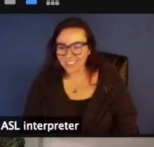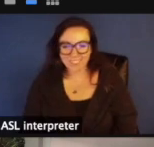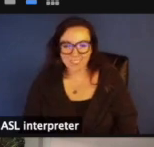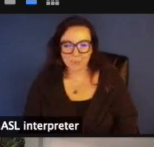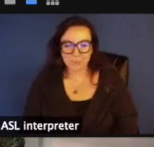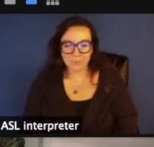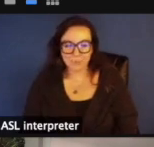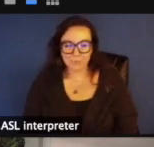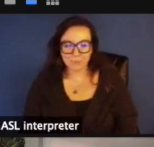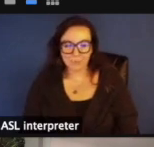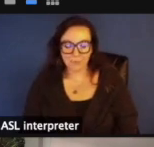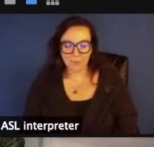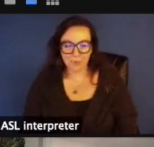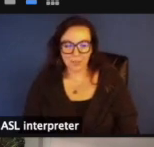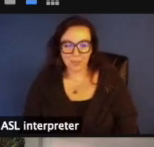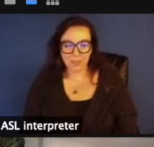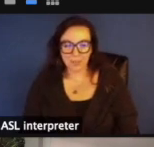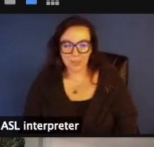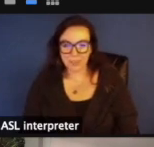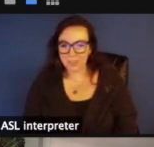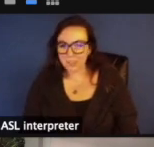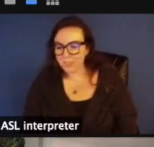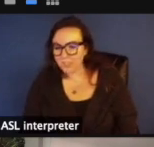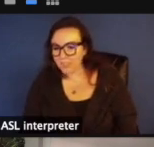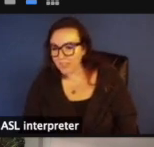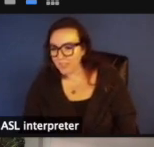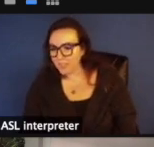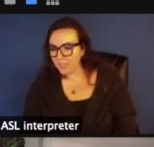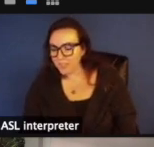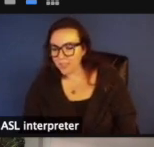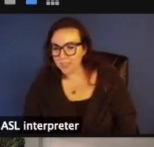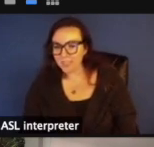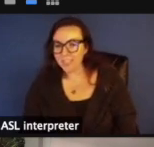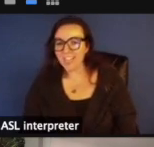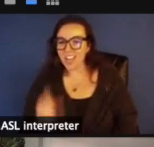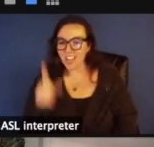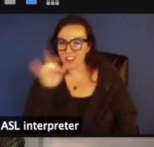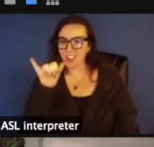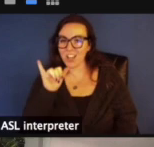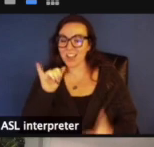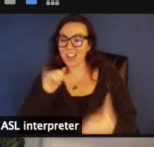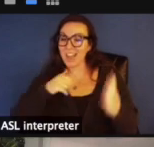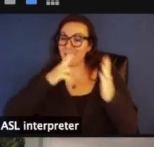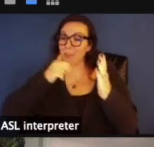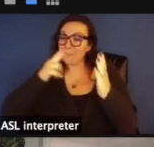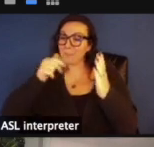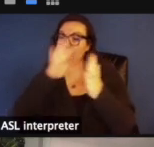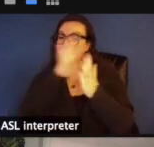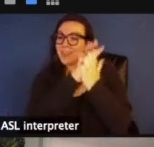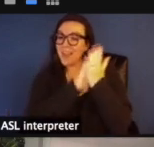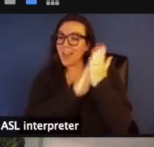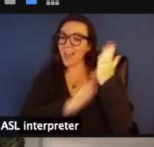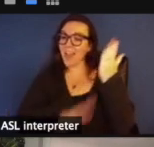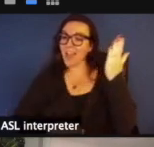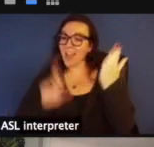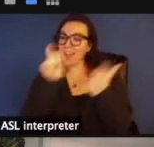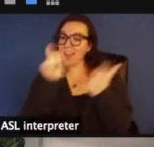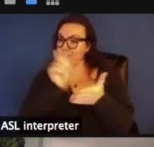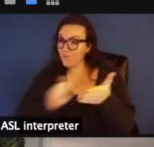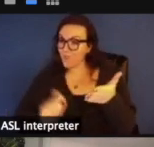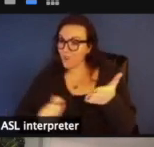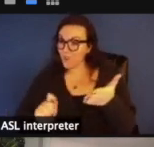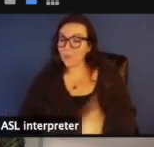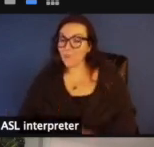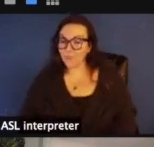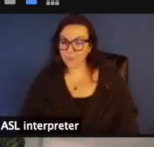So it looks to me like he painted some. Sneering. Yeah, he painted it and then he wiped it off and then he wrote on top of it.